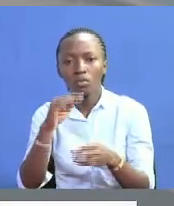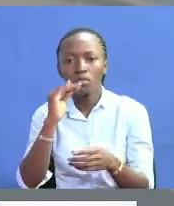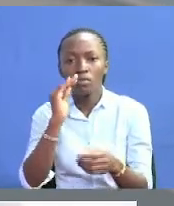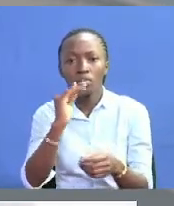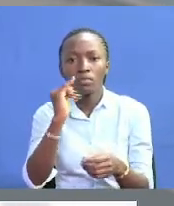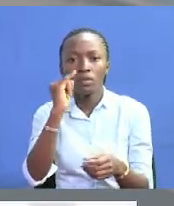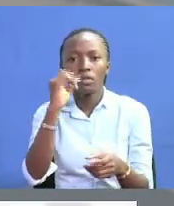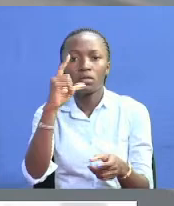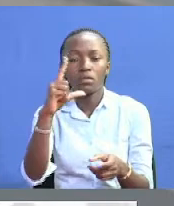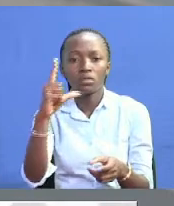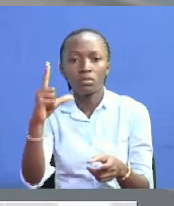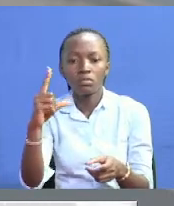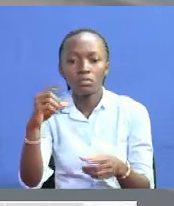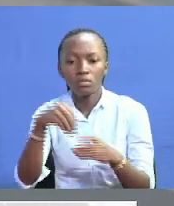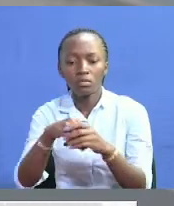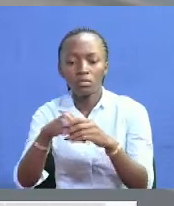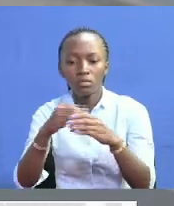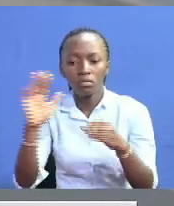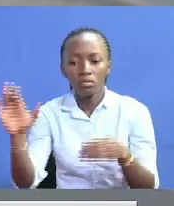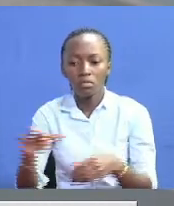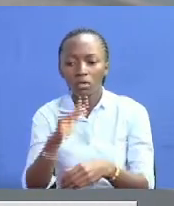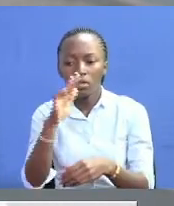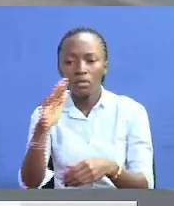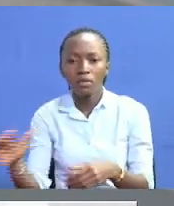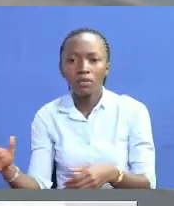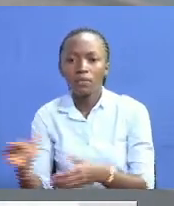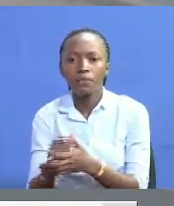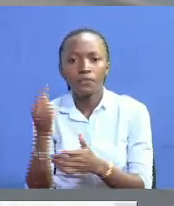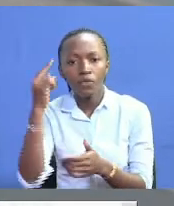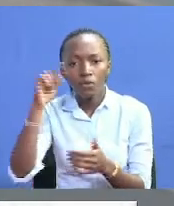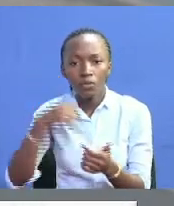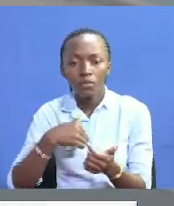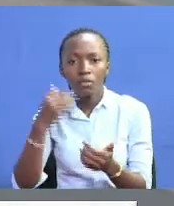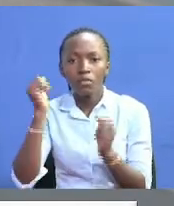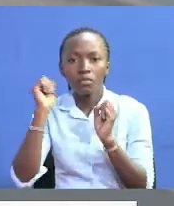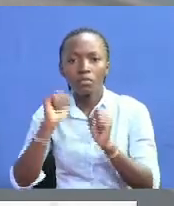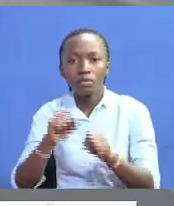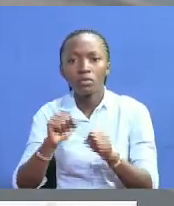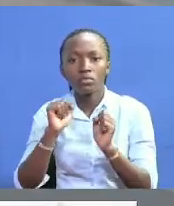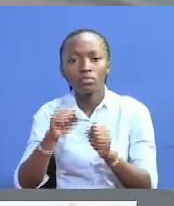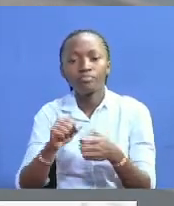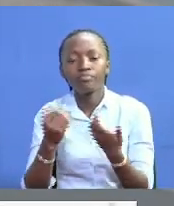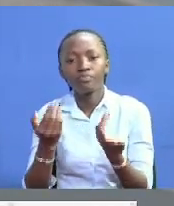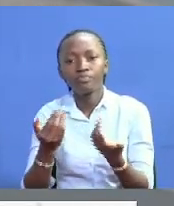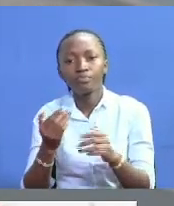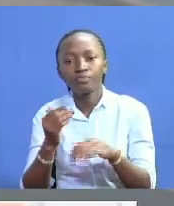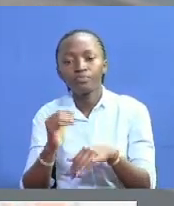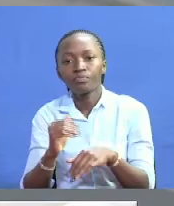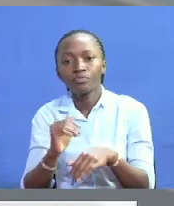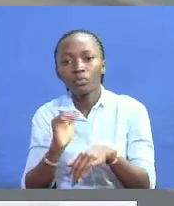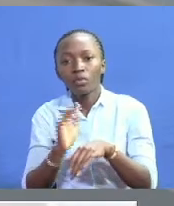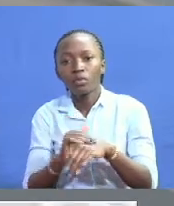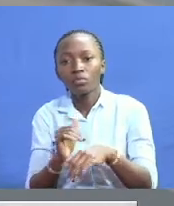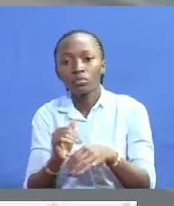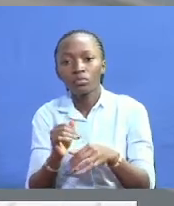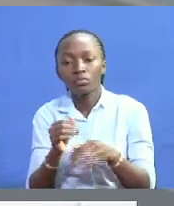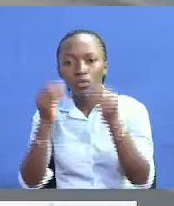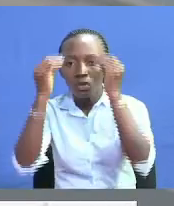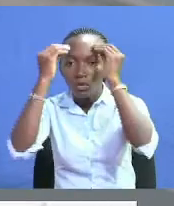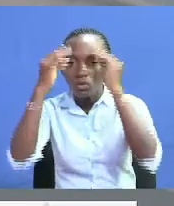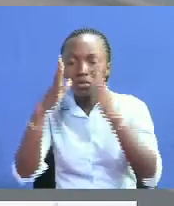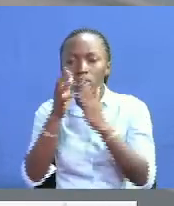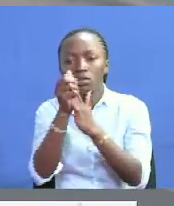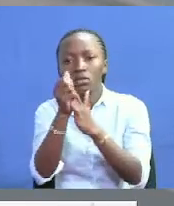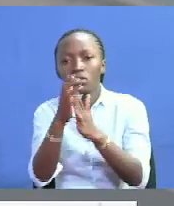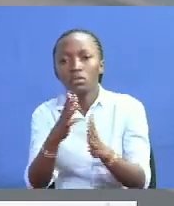bills are tabled in the Parliament. So for me, I would only call to the student leaders, even in different institutions, either